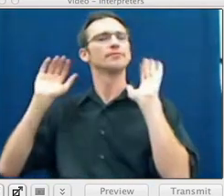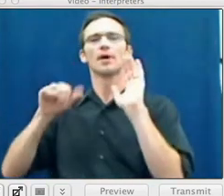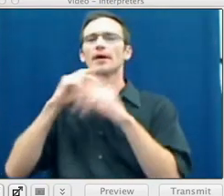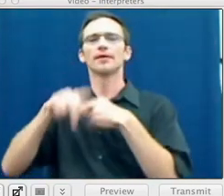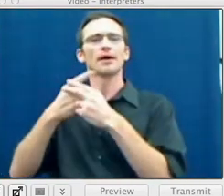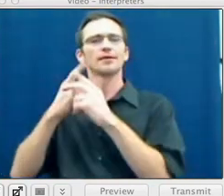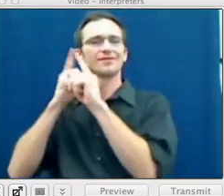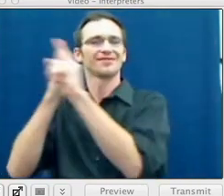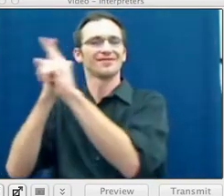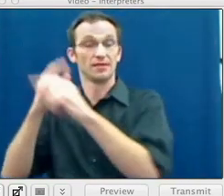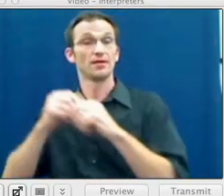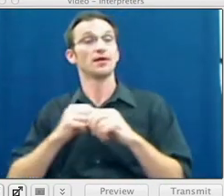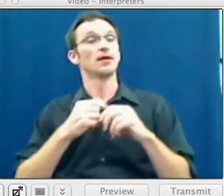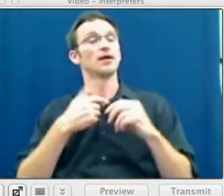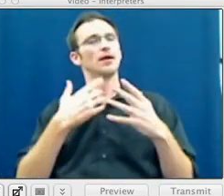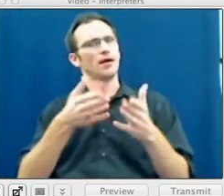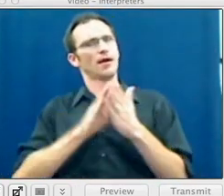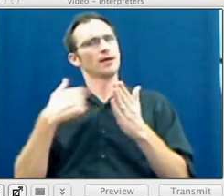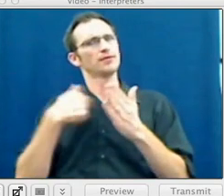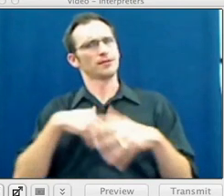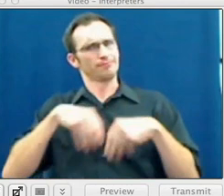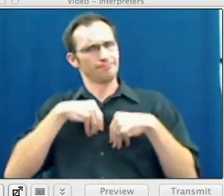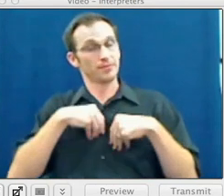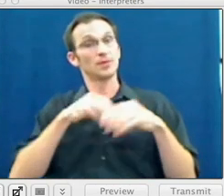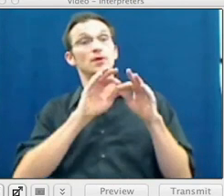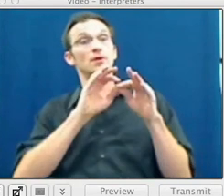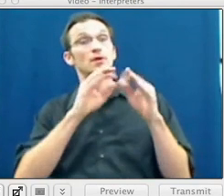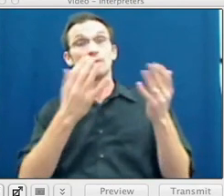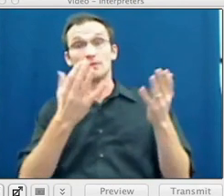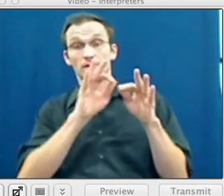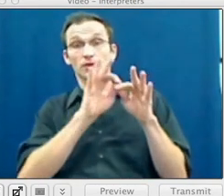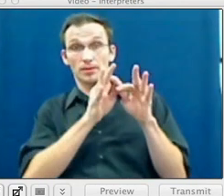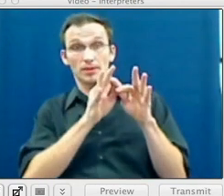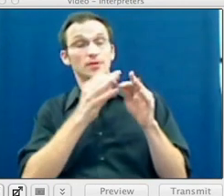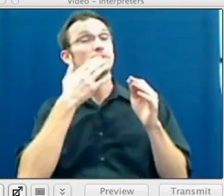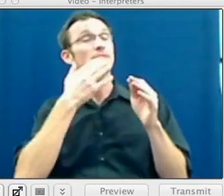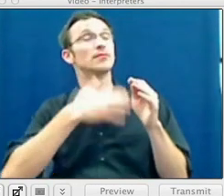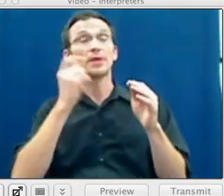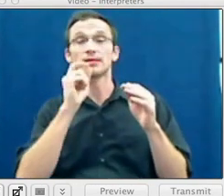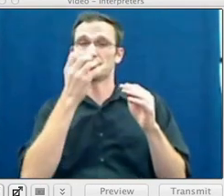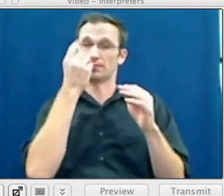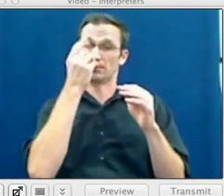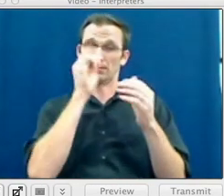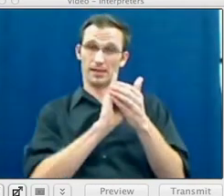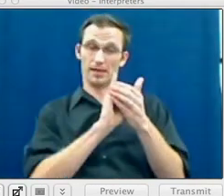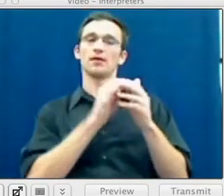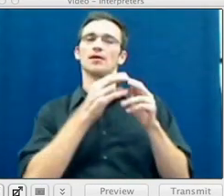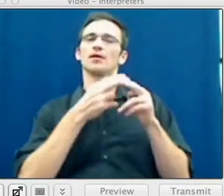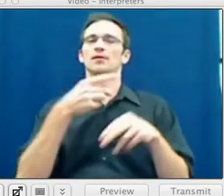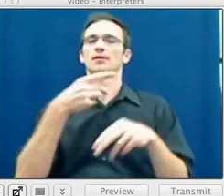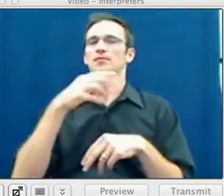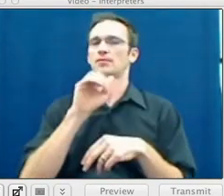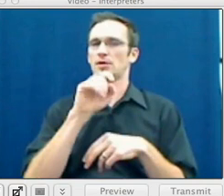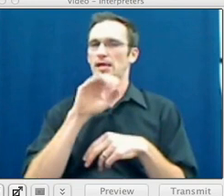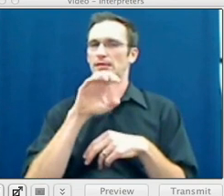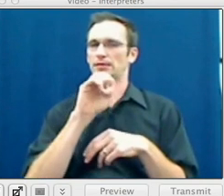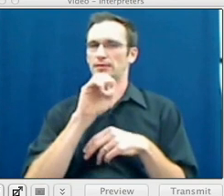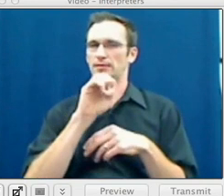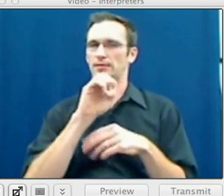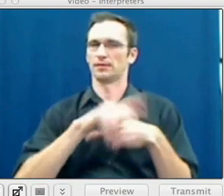to embrace was this idea that interpreting is best understood as a practice profession. And I asked